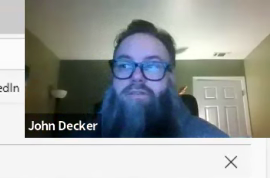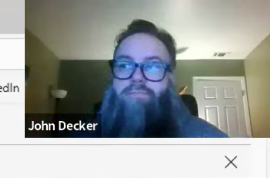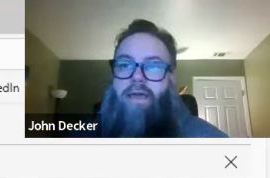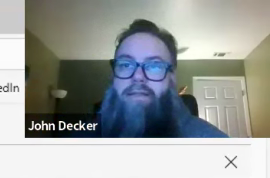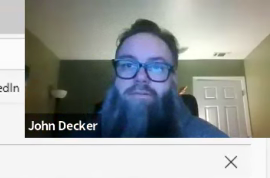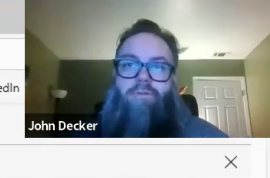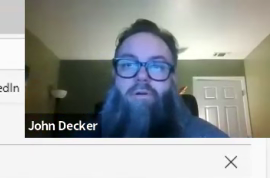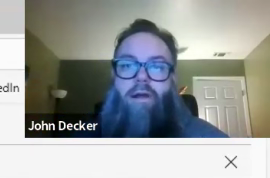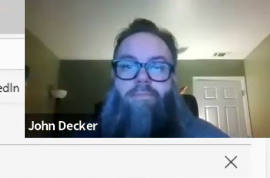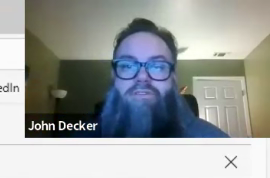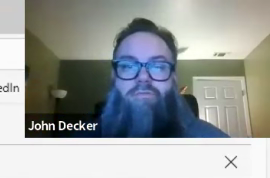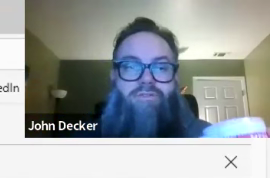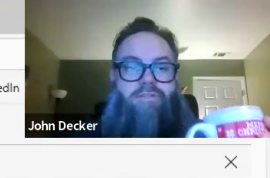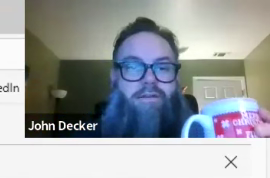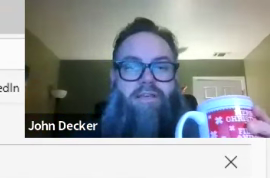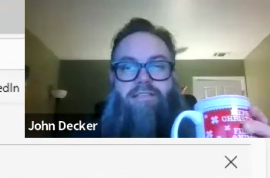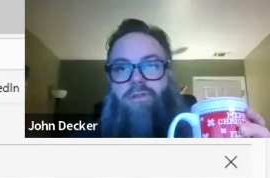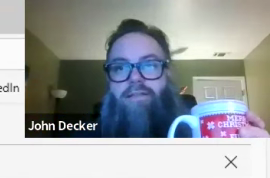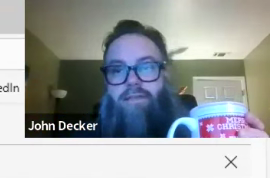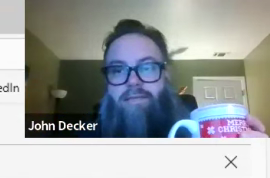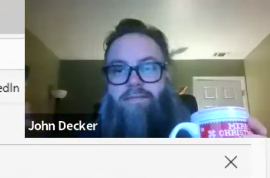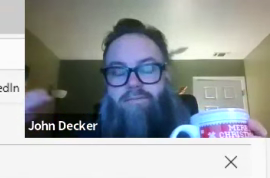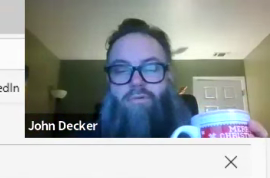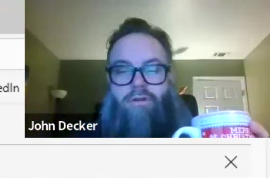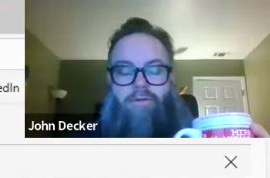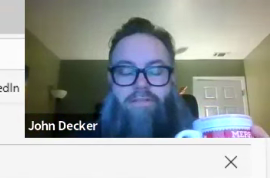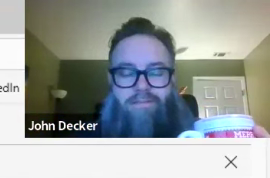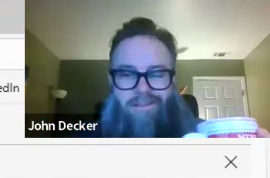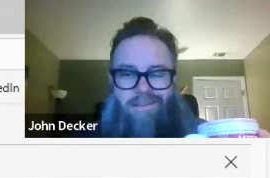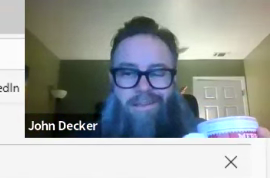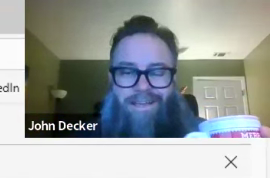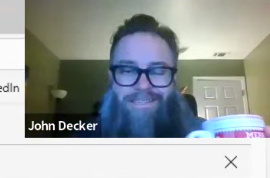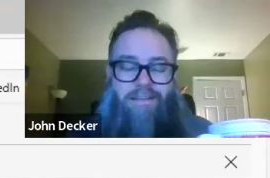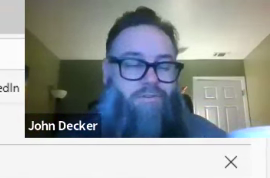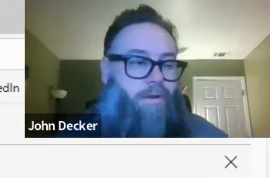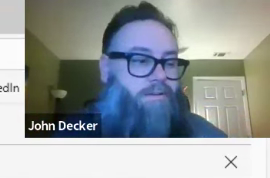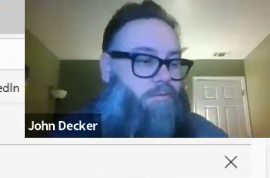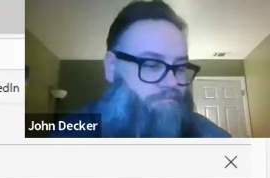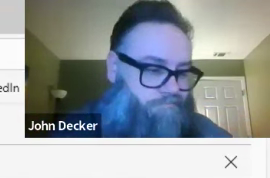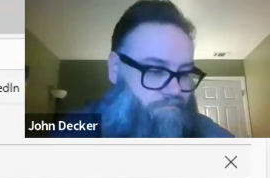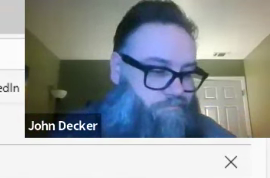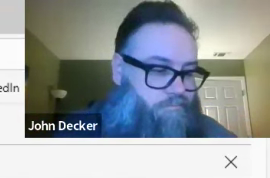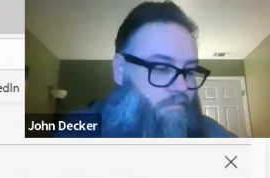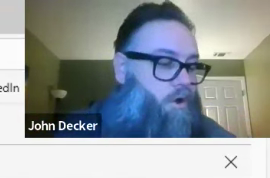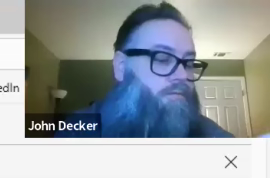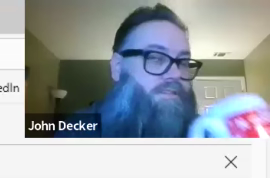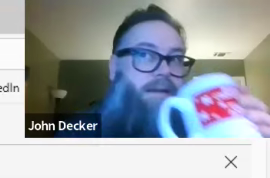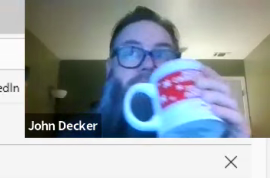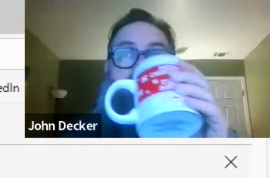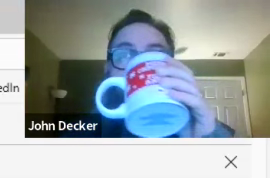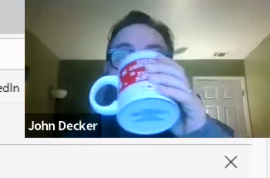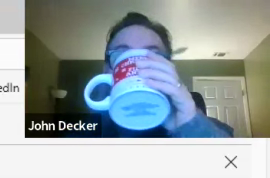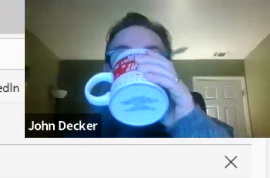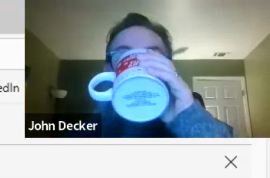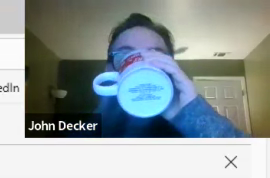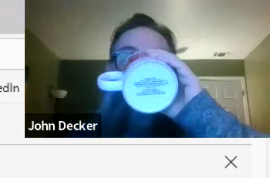that is going to add some new requirements to regional centers as it relates, as I say, to board governance, executive director